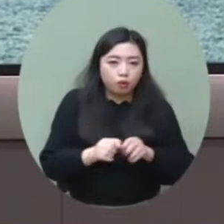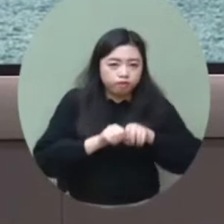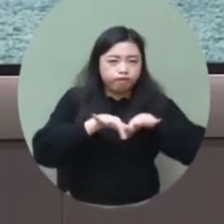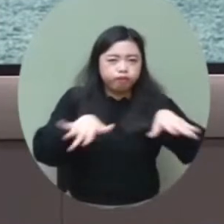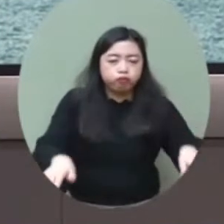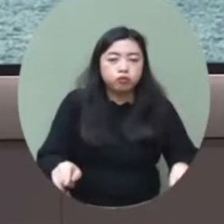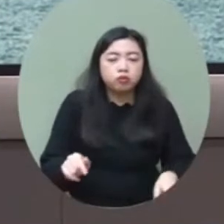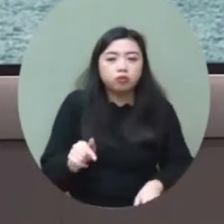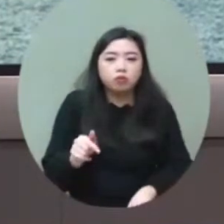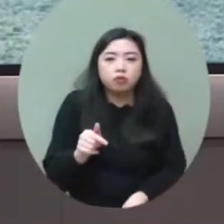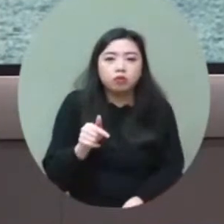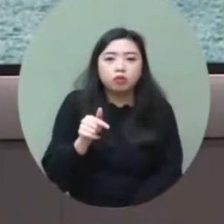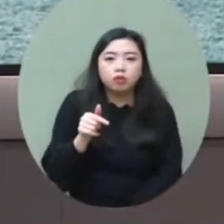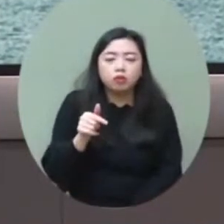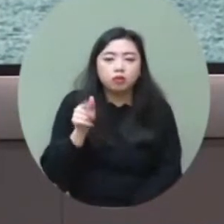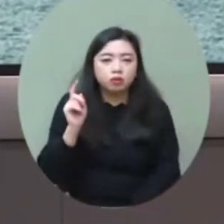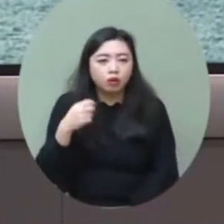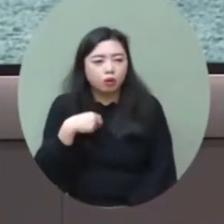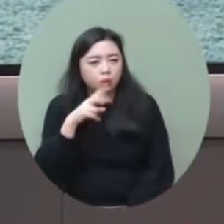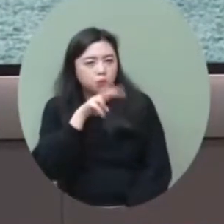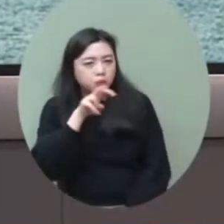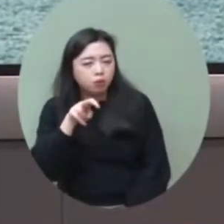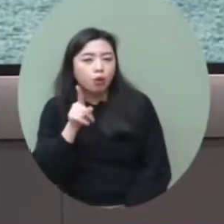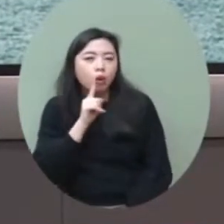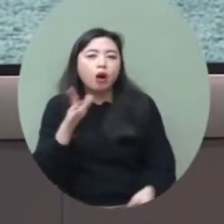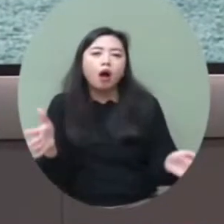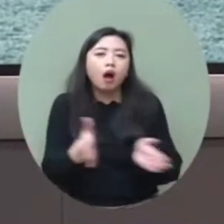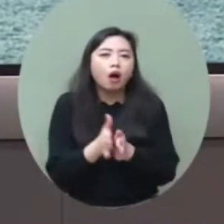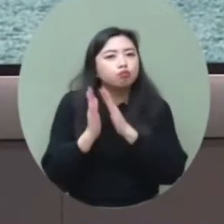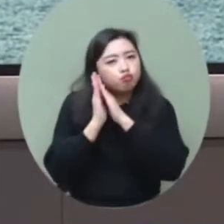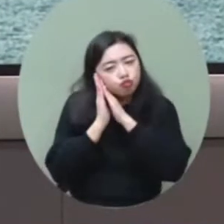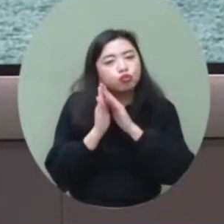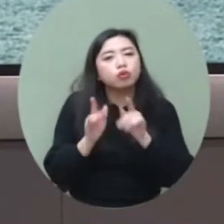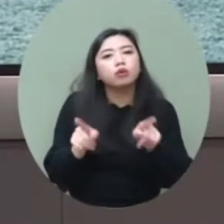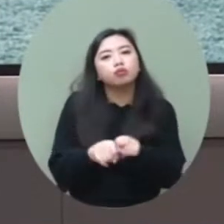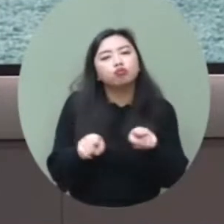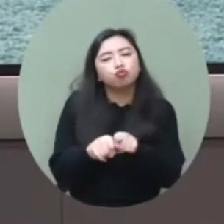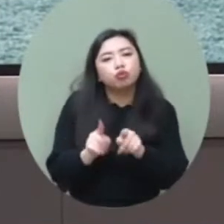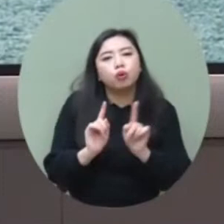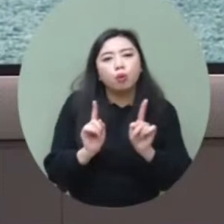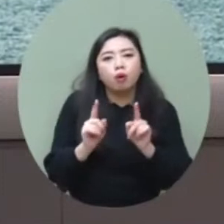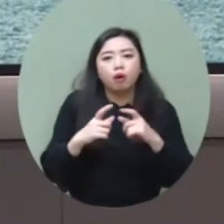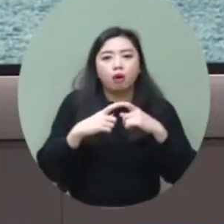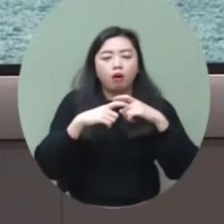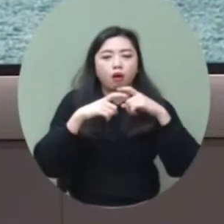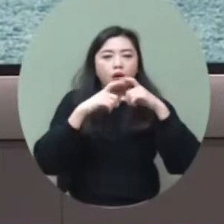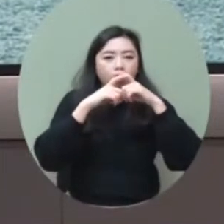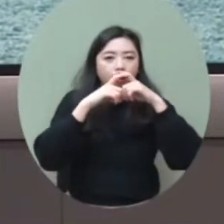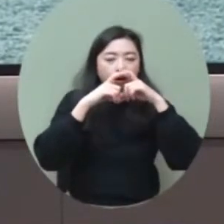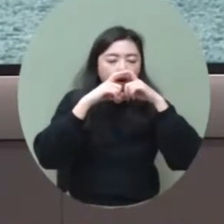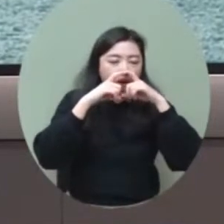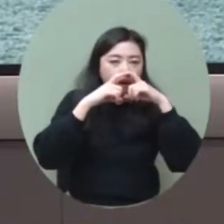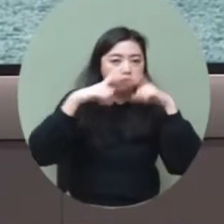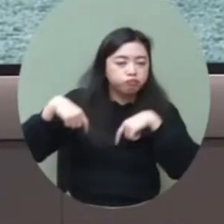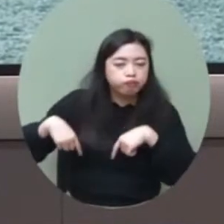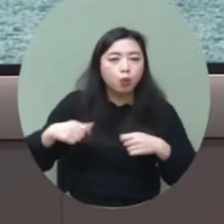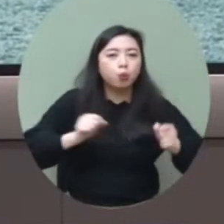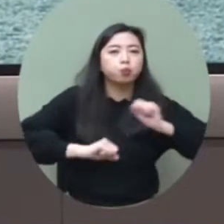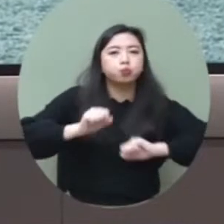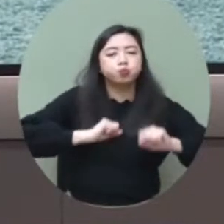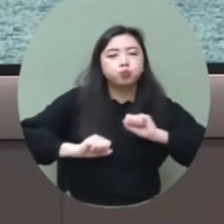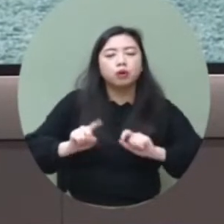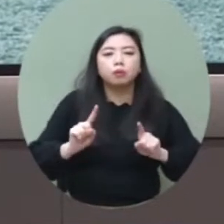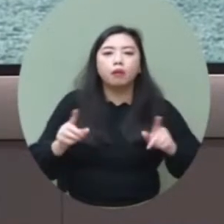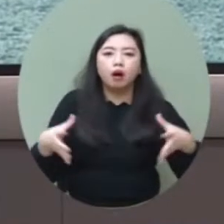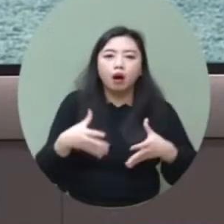live together. They have mass of activities. Most of them are coming from that, and they have meal together.